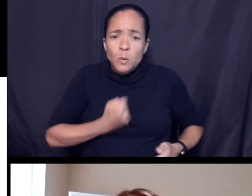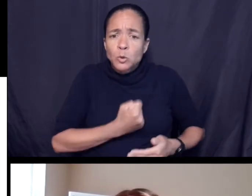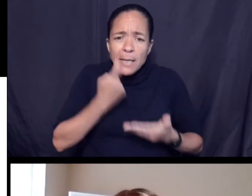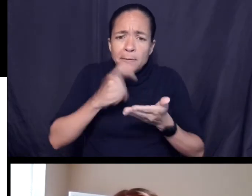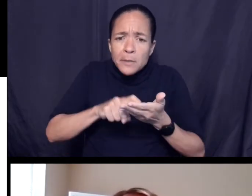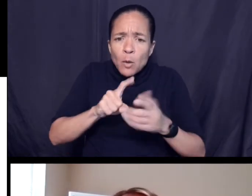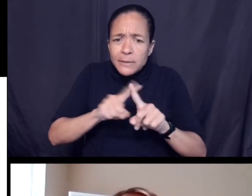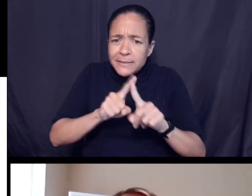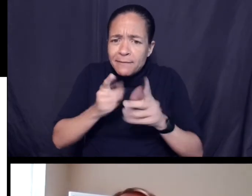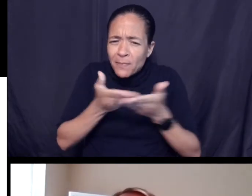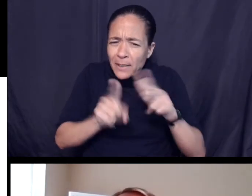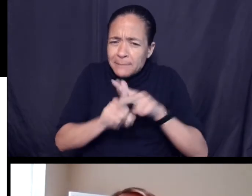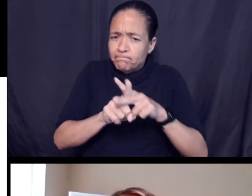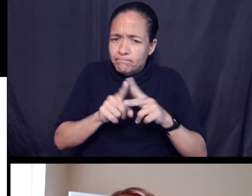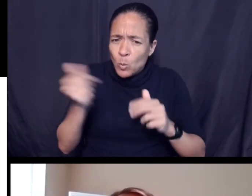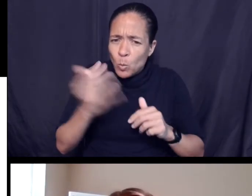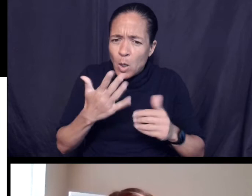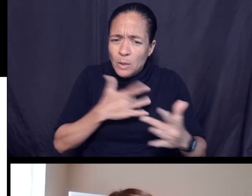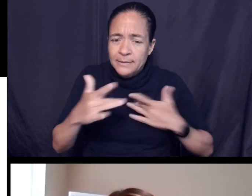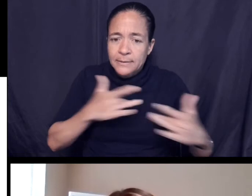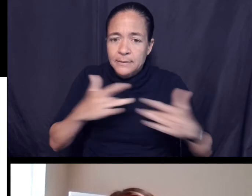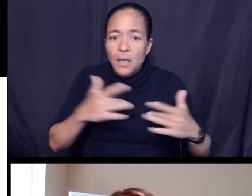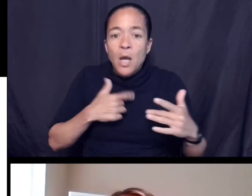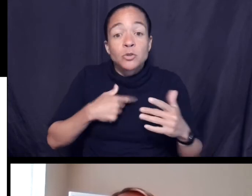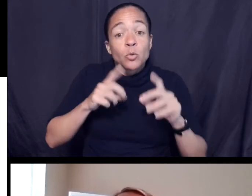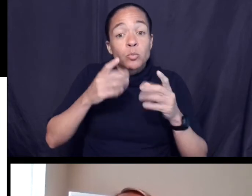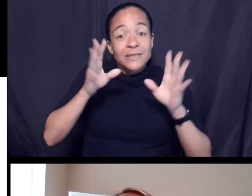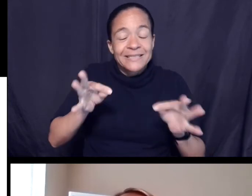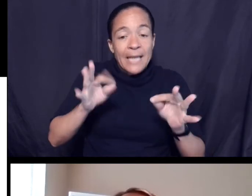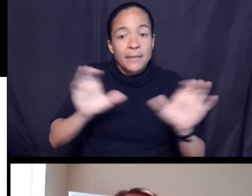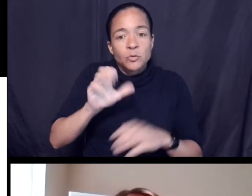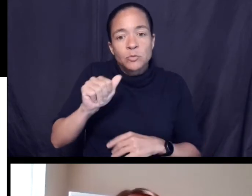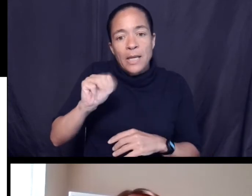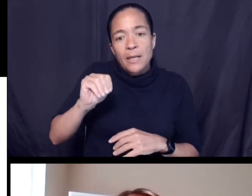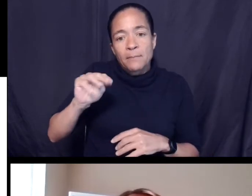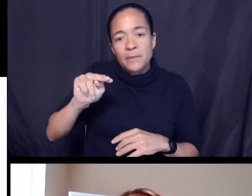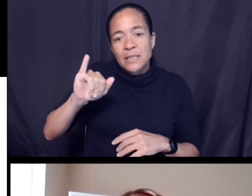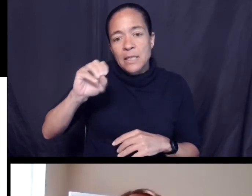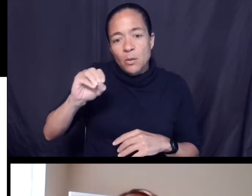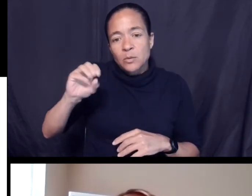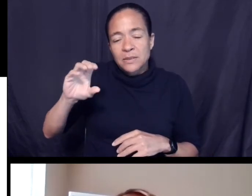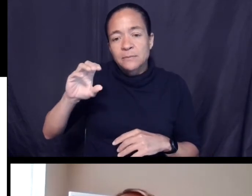that were concerning. And so we decided to do an amniocentesis to figure out exactly what